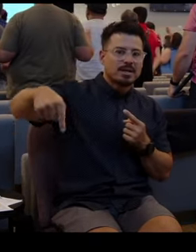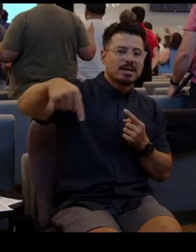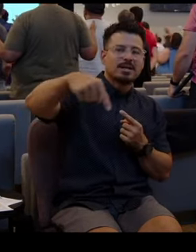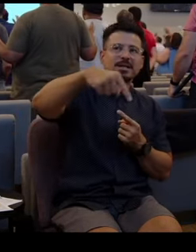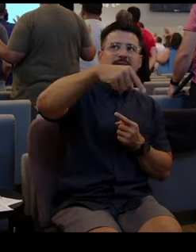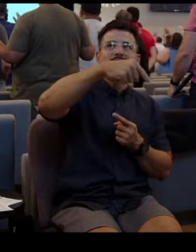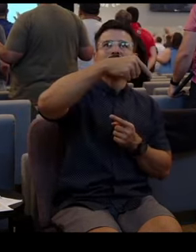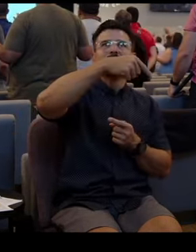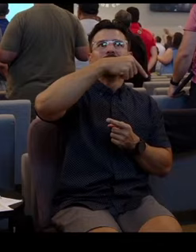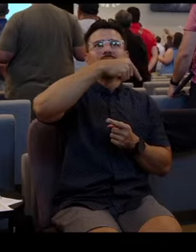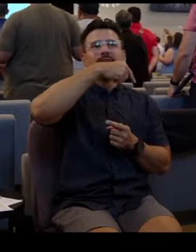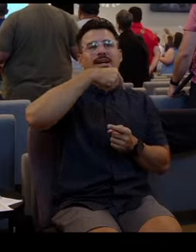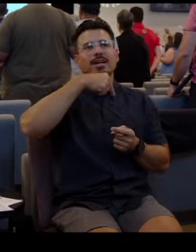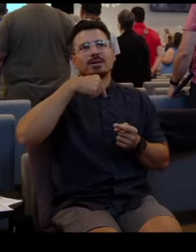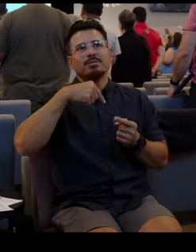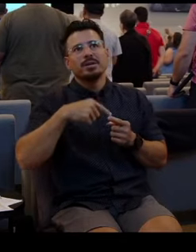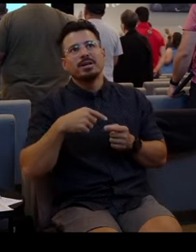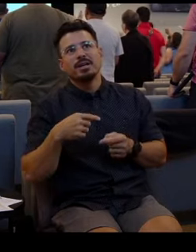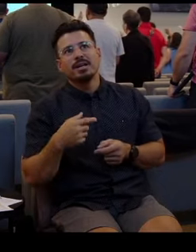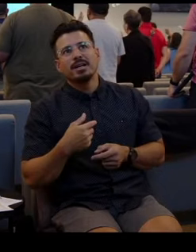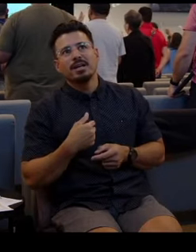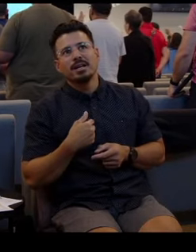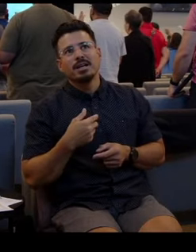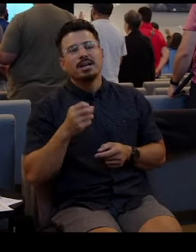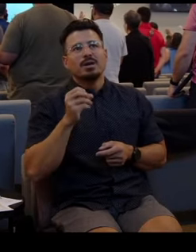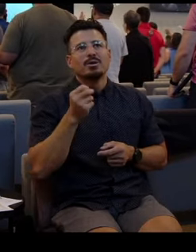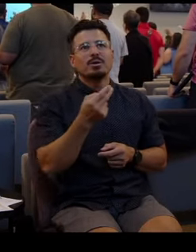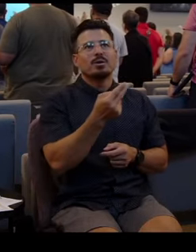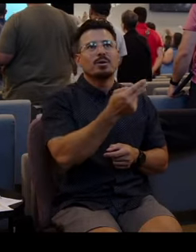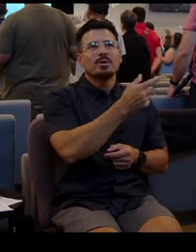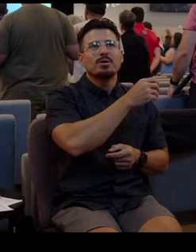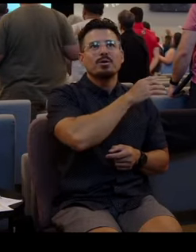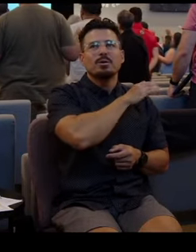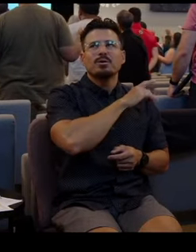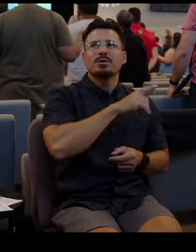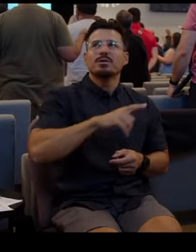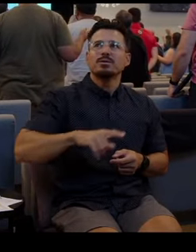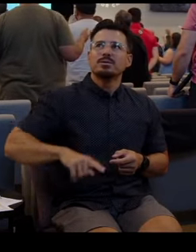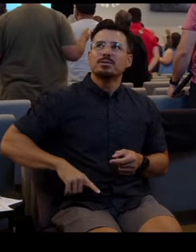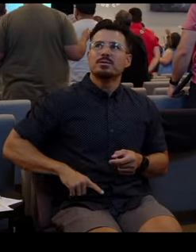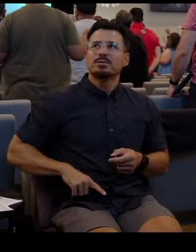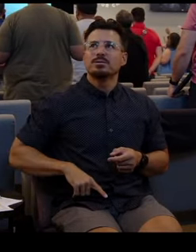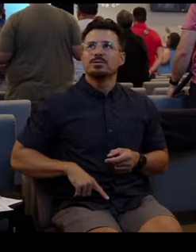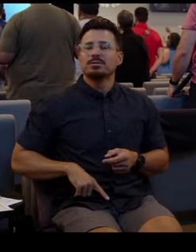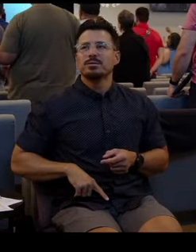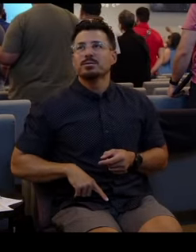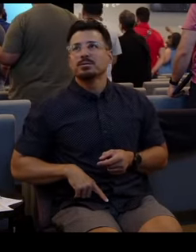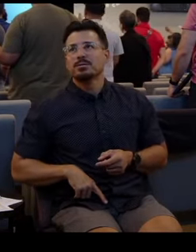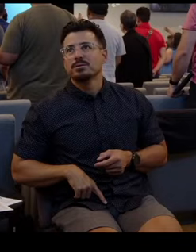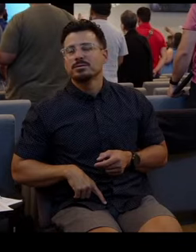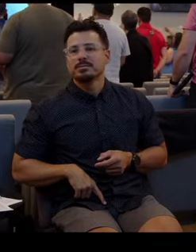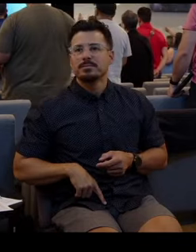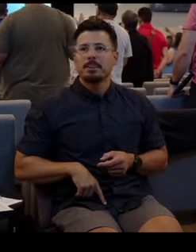Surround me, oh, Lord.